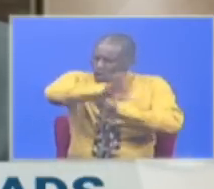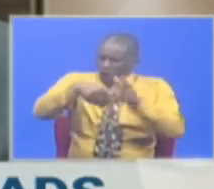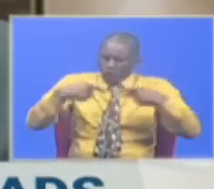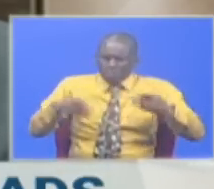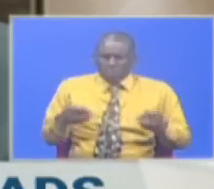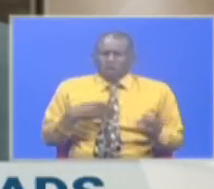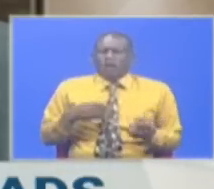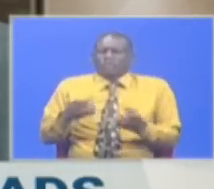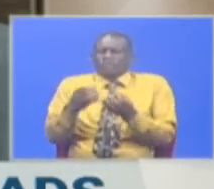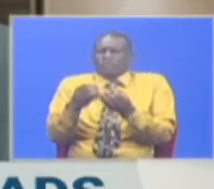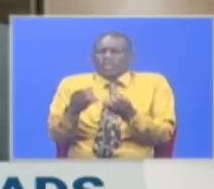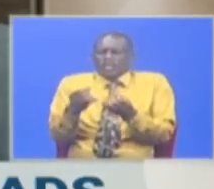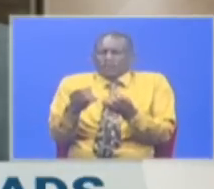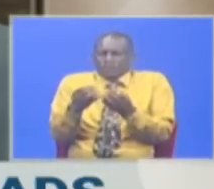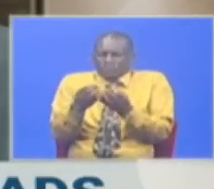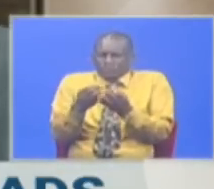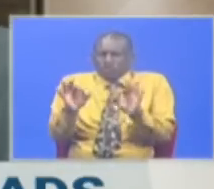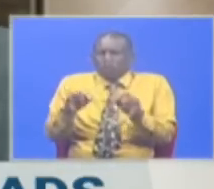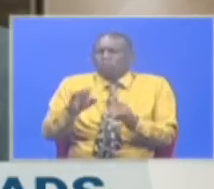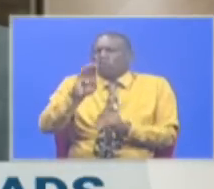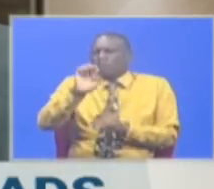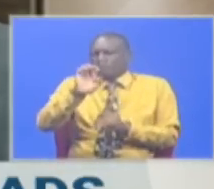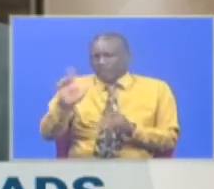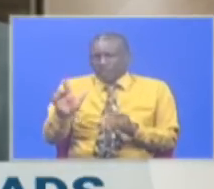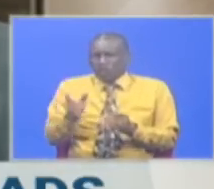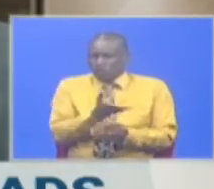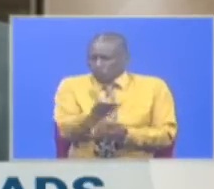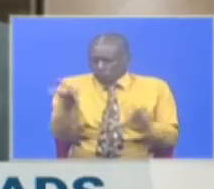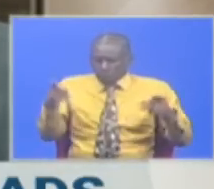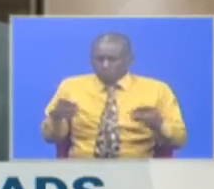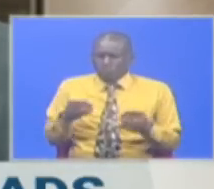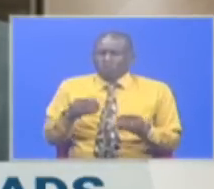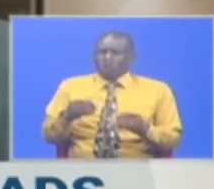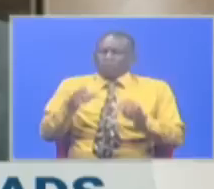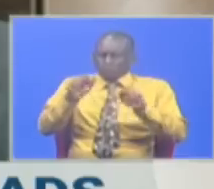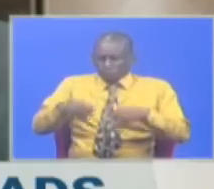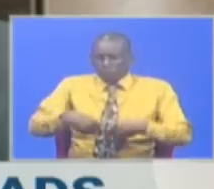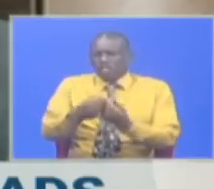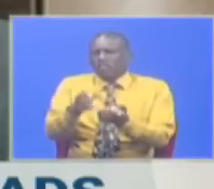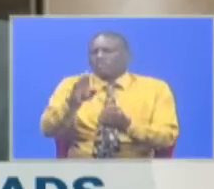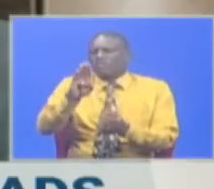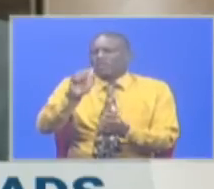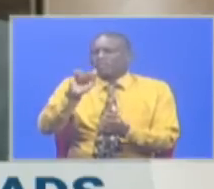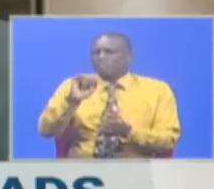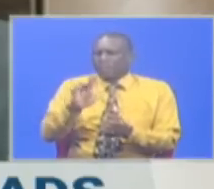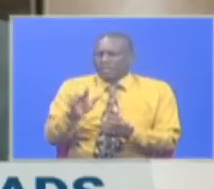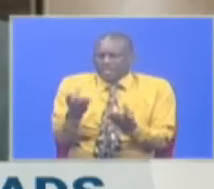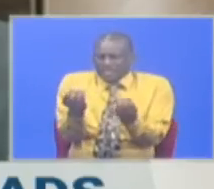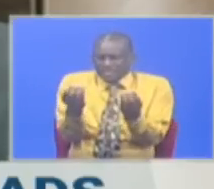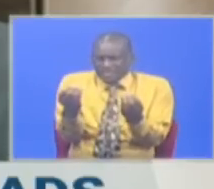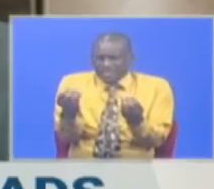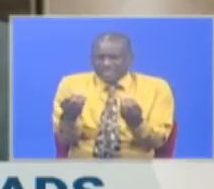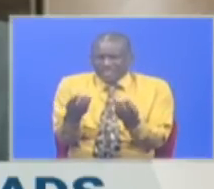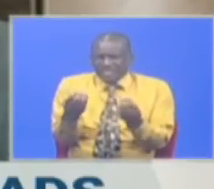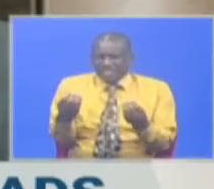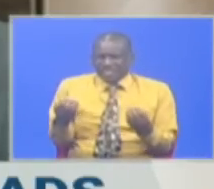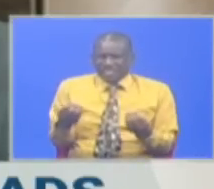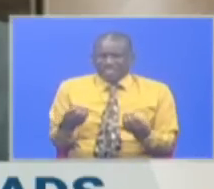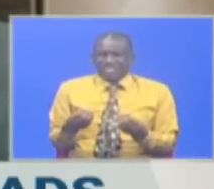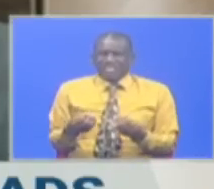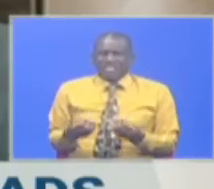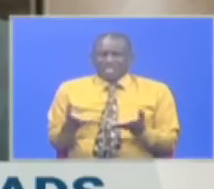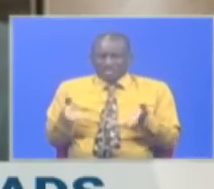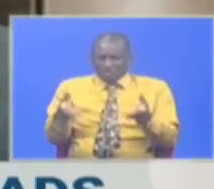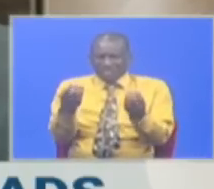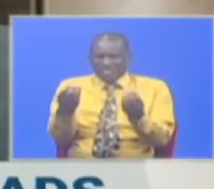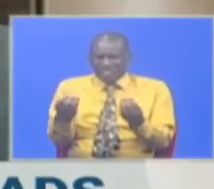entitled. So these people are entitled to bail. It is easier to